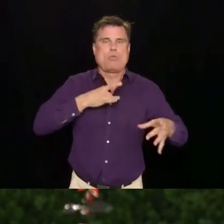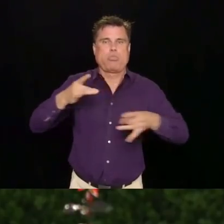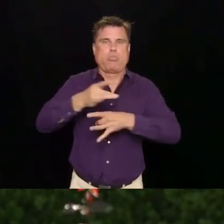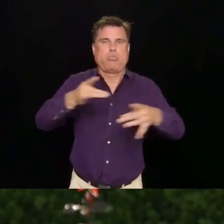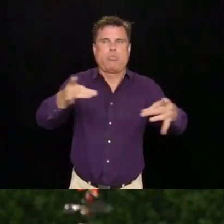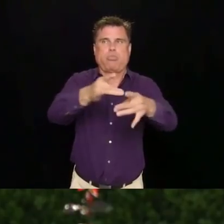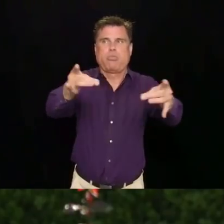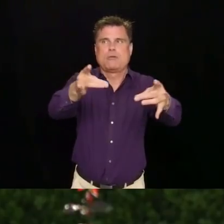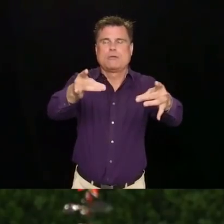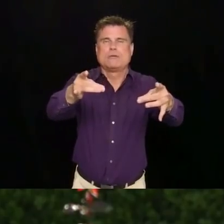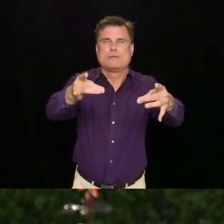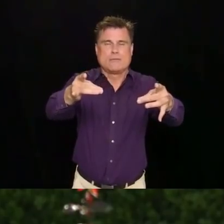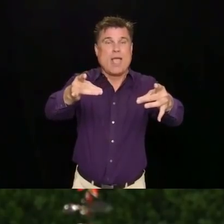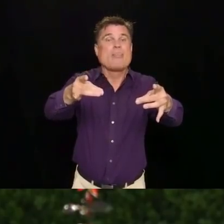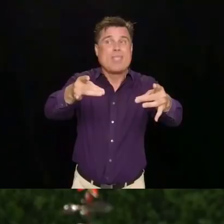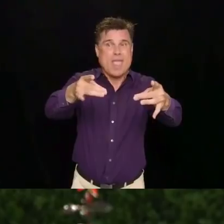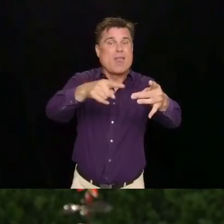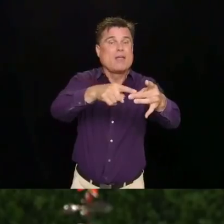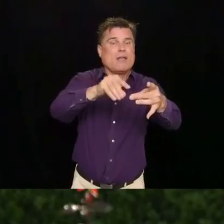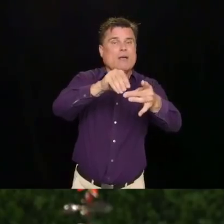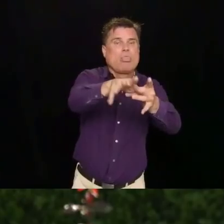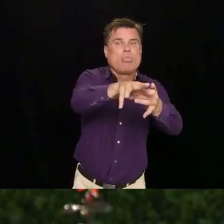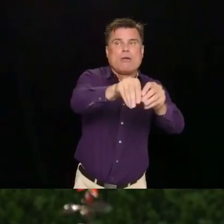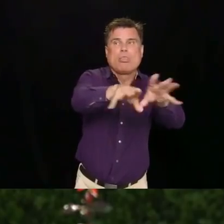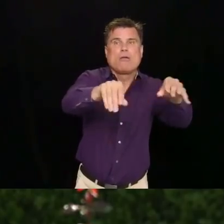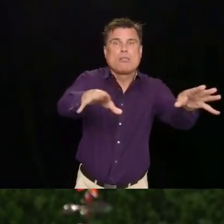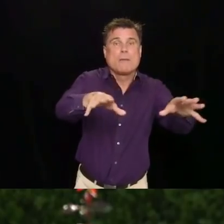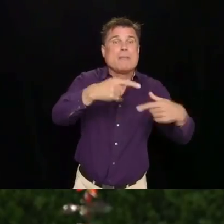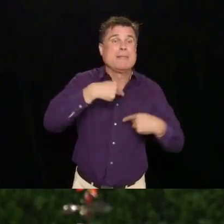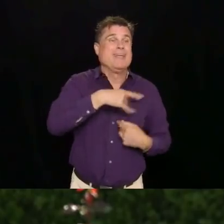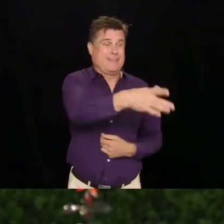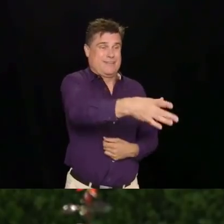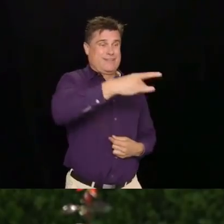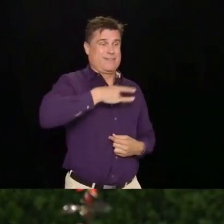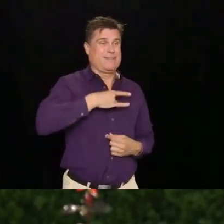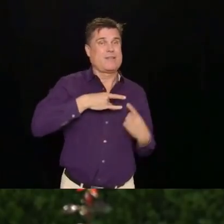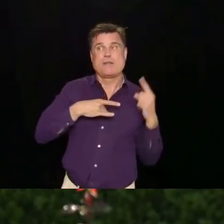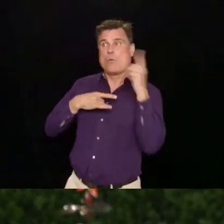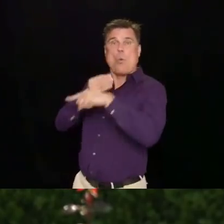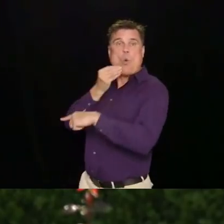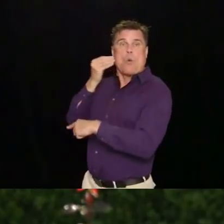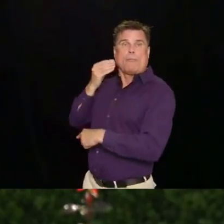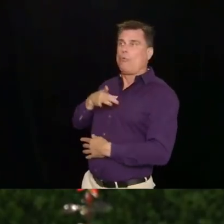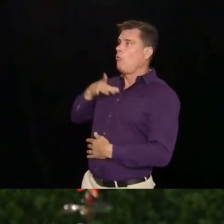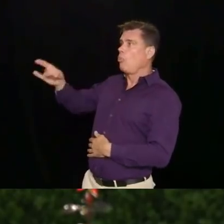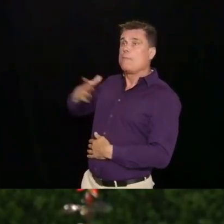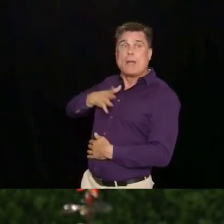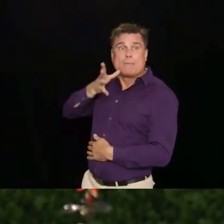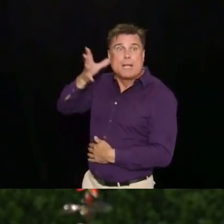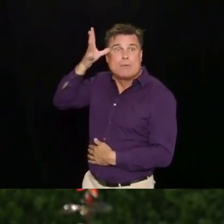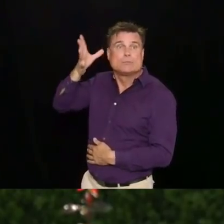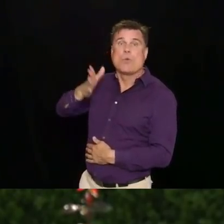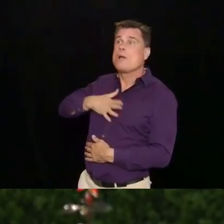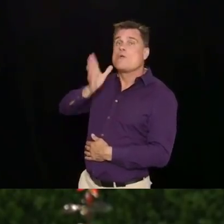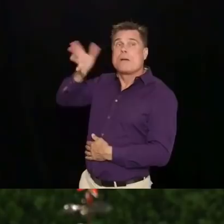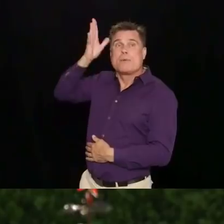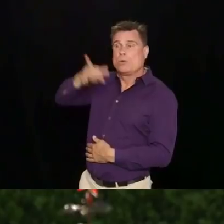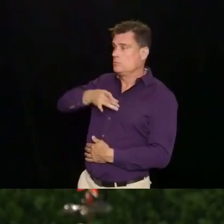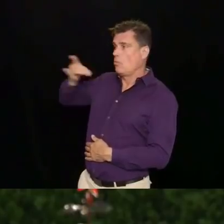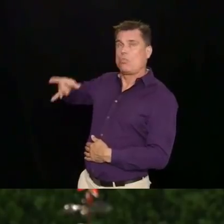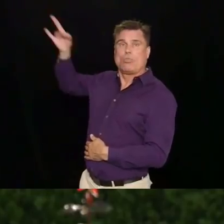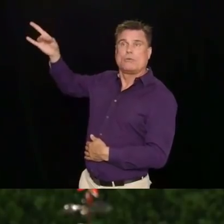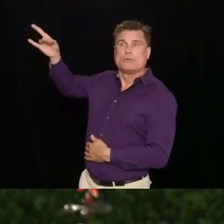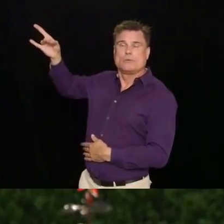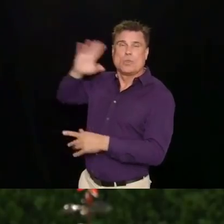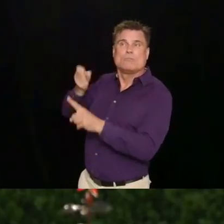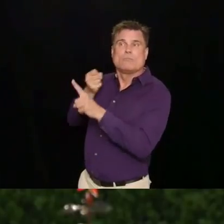love. And that should be reason to inspire us to follow the rules, right? So it is possible to be safe. And in restaurants,